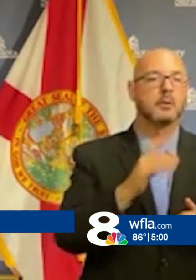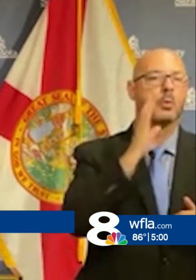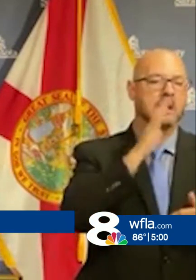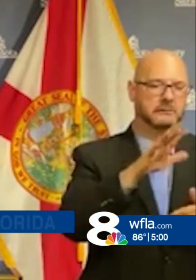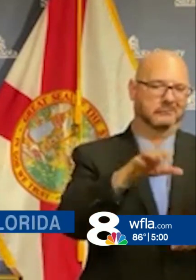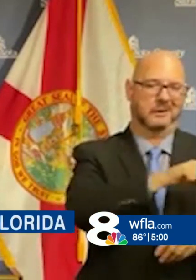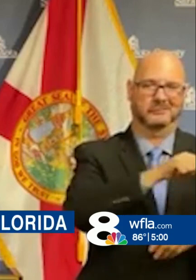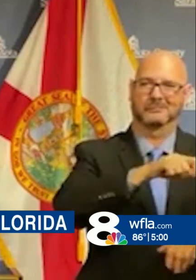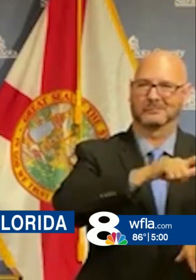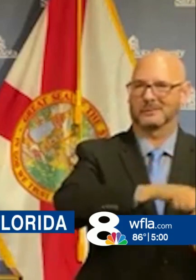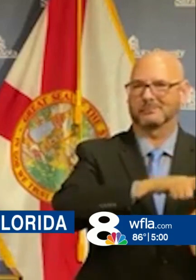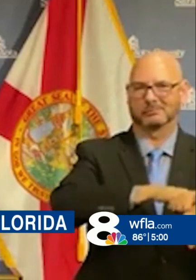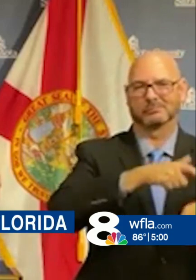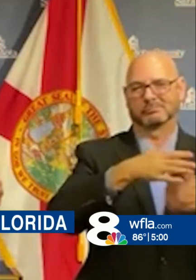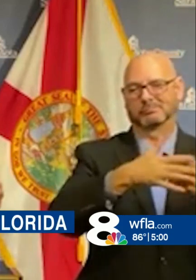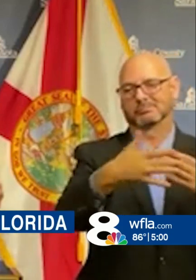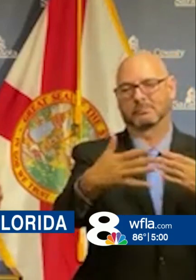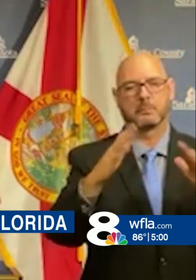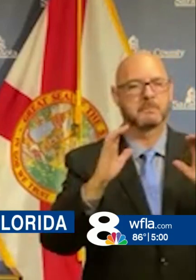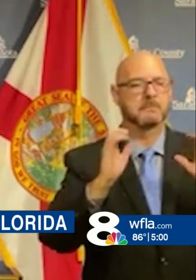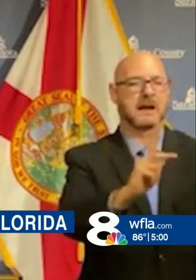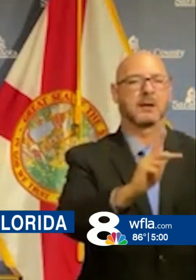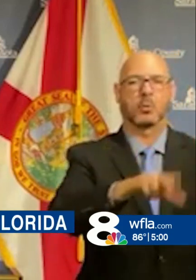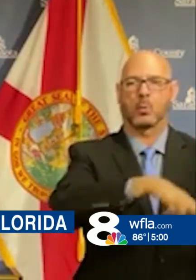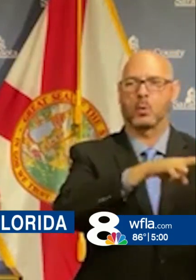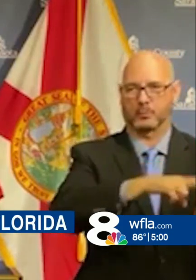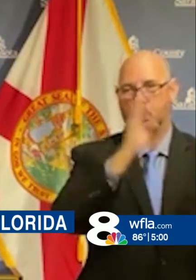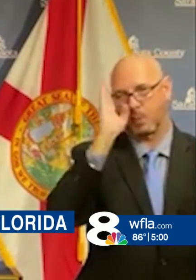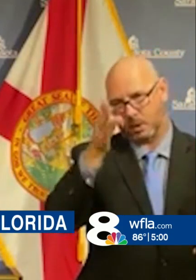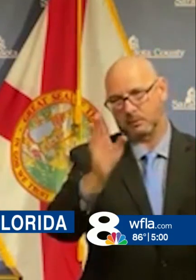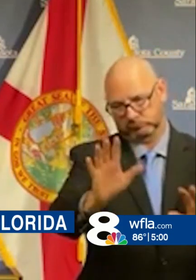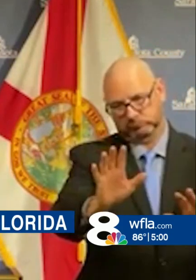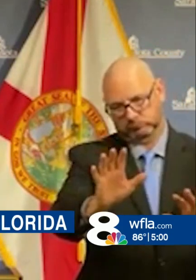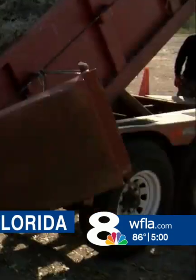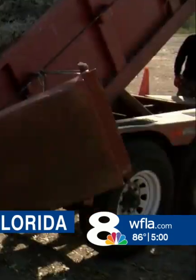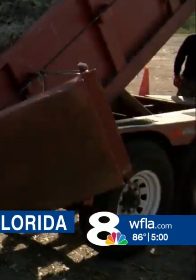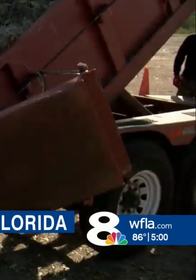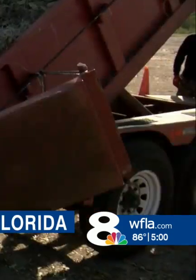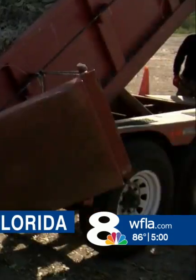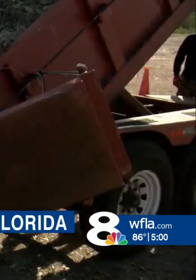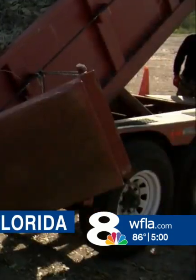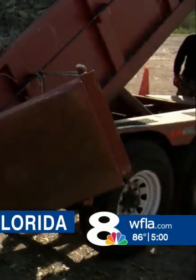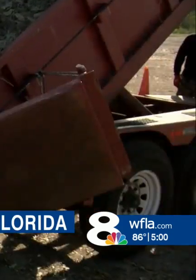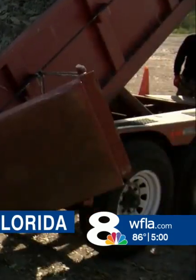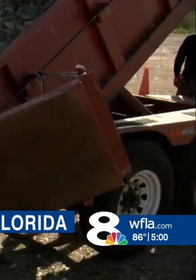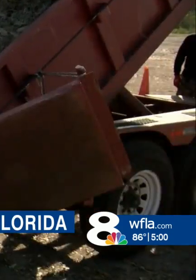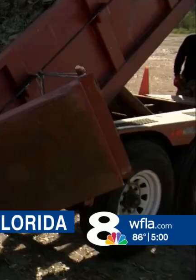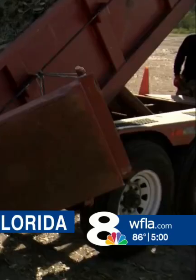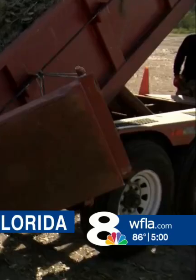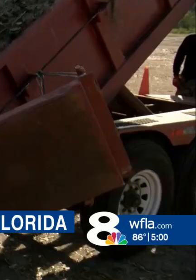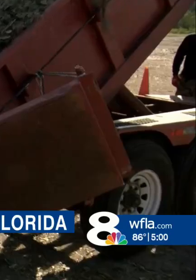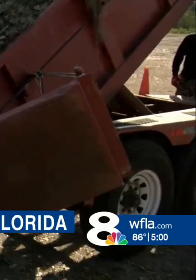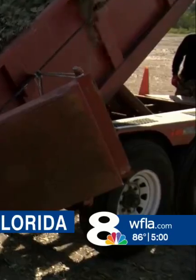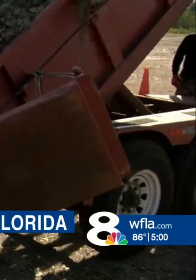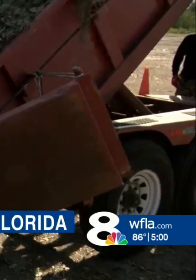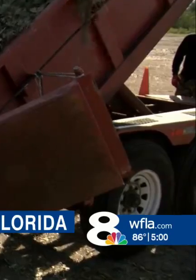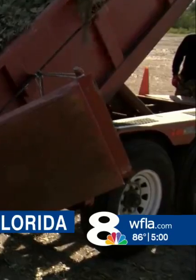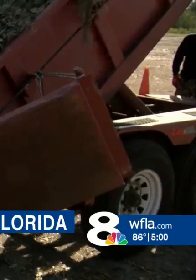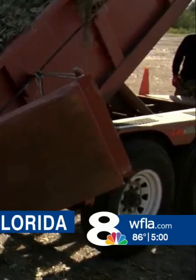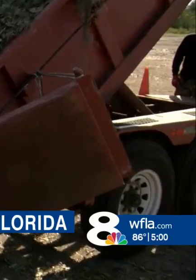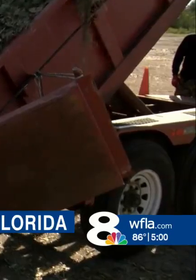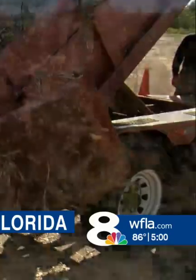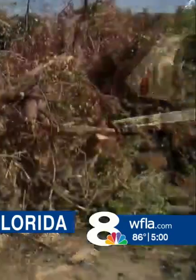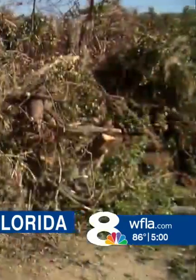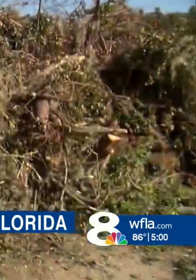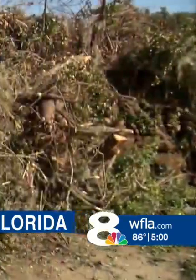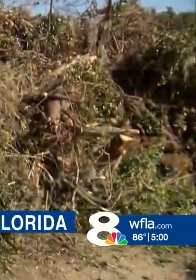normal. And obviously as you go further south, it's going to take longer than here. Officials said they've cleaned up over 1.2 million cubic